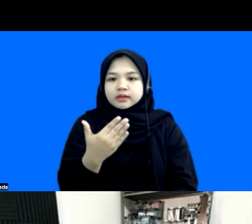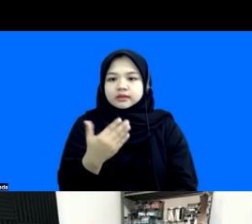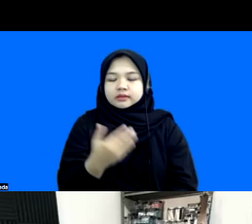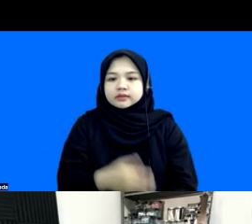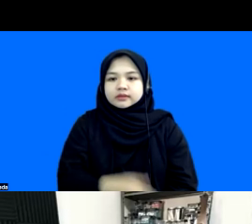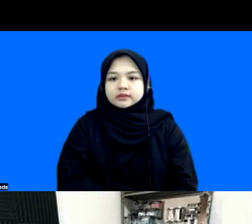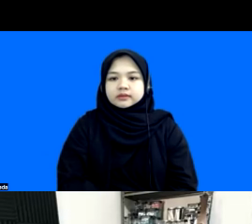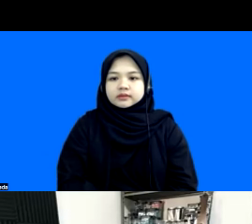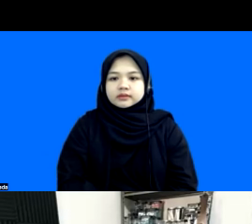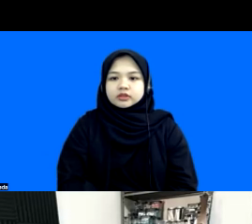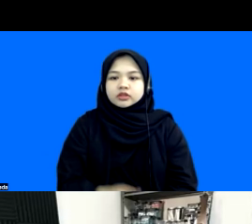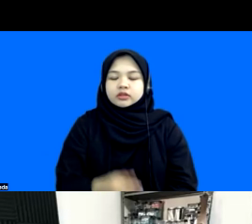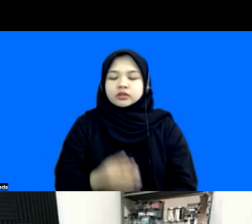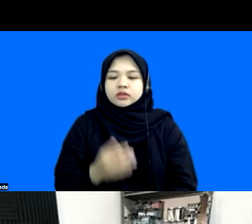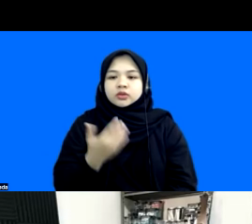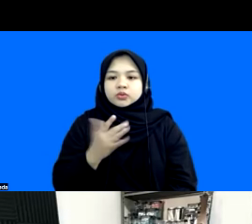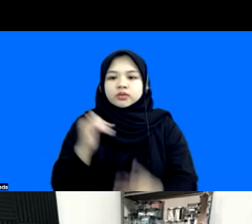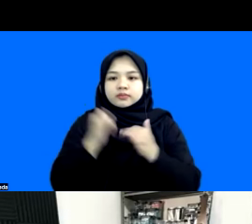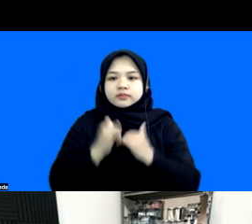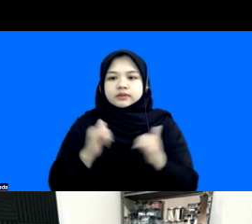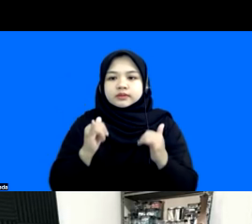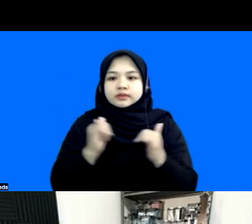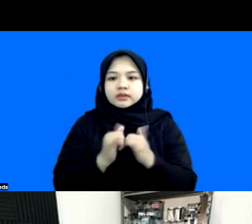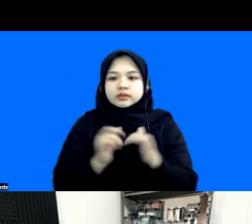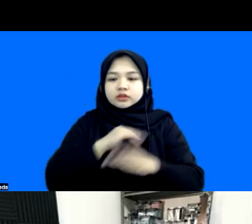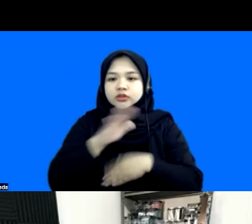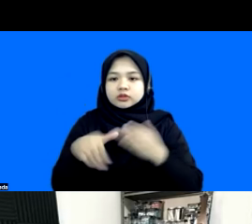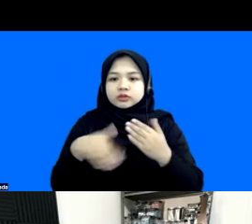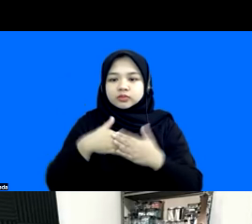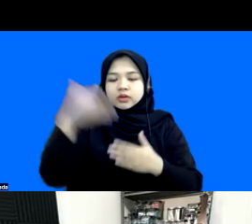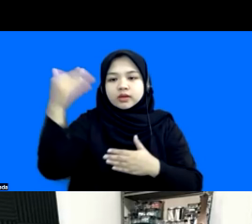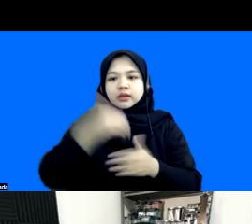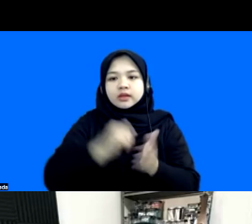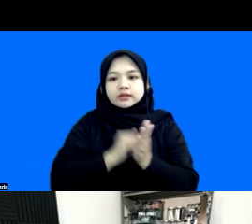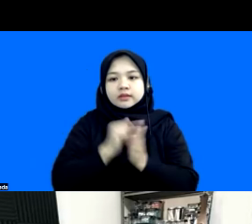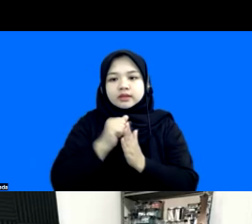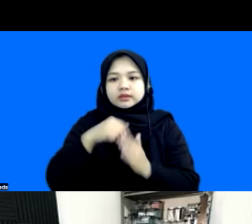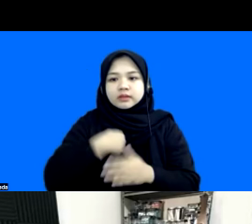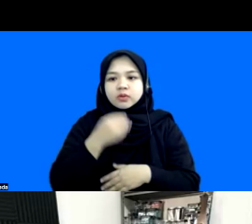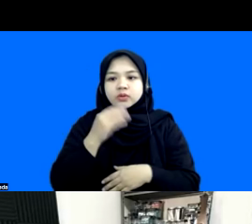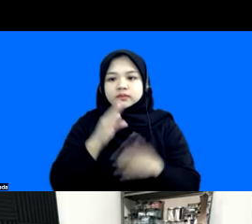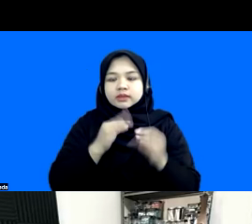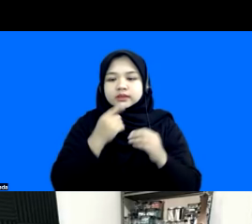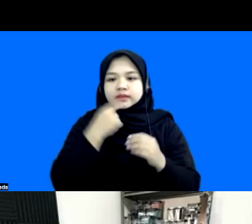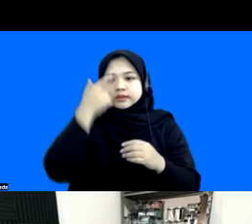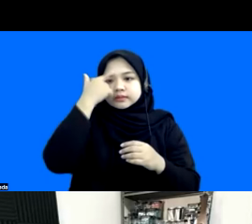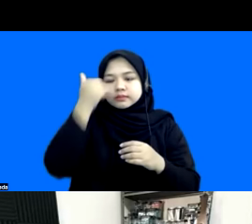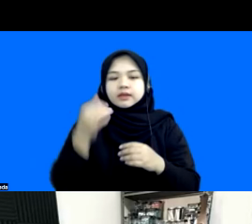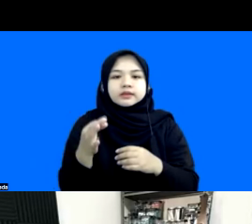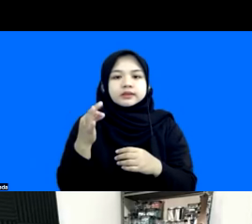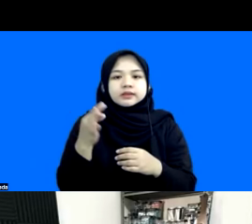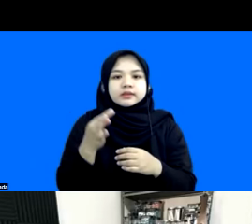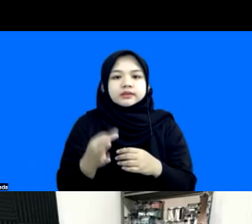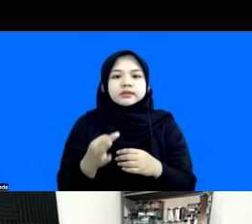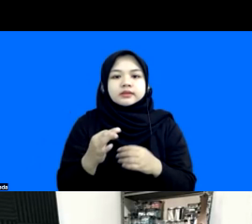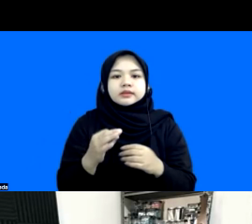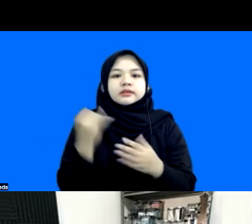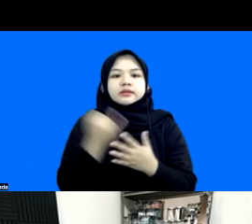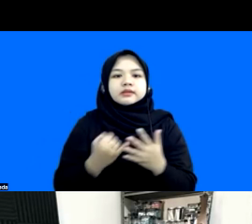to attend this event. I'll be talking about smart cities, open by design and citizen-centric approach to building smart